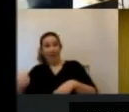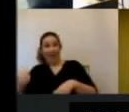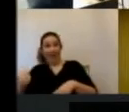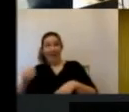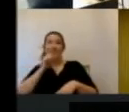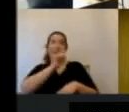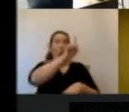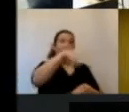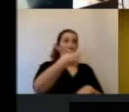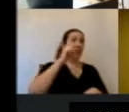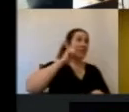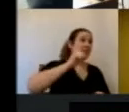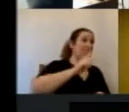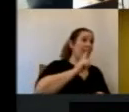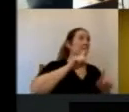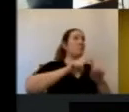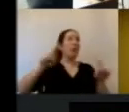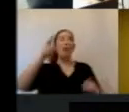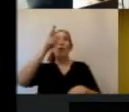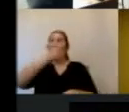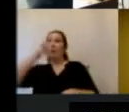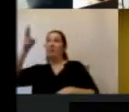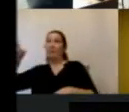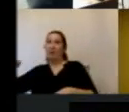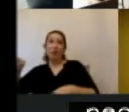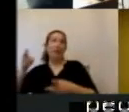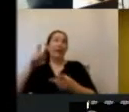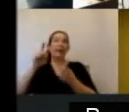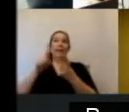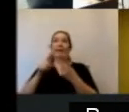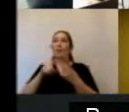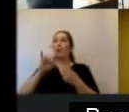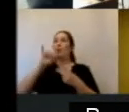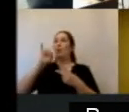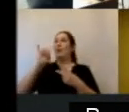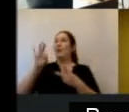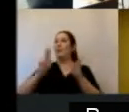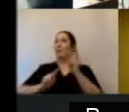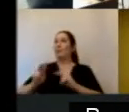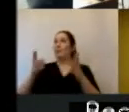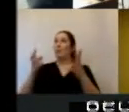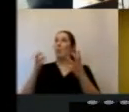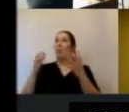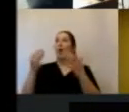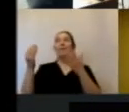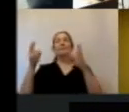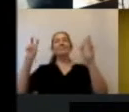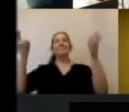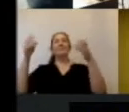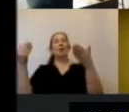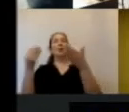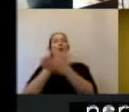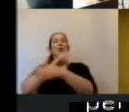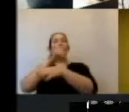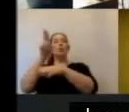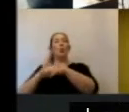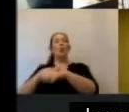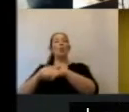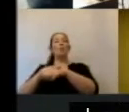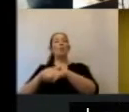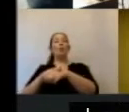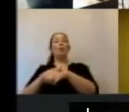can be beneficial to anyone who wants to hear what's happening on the TV. But can you just remind me about